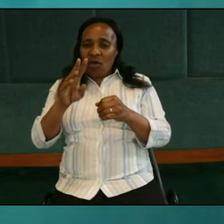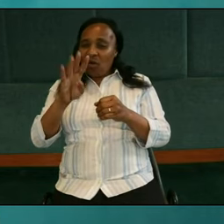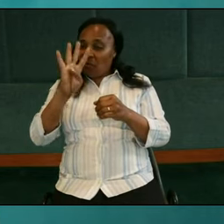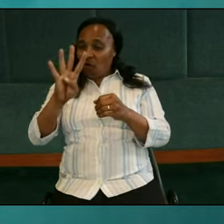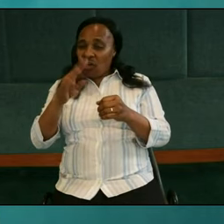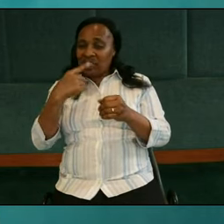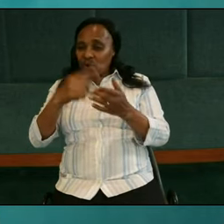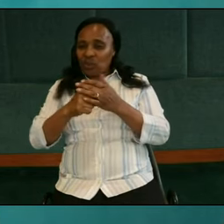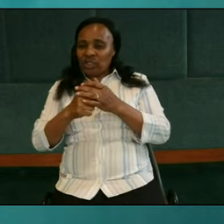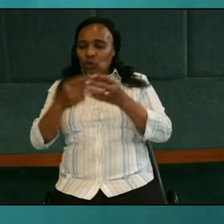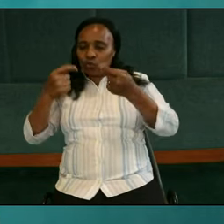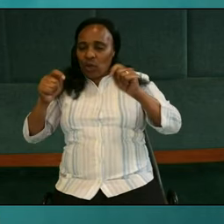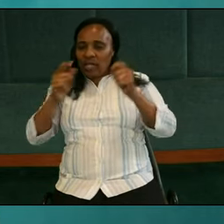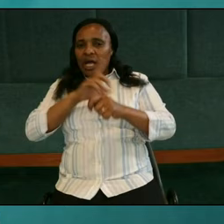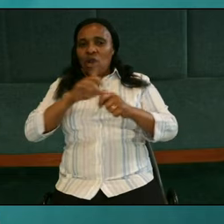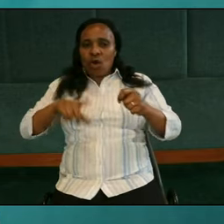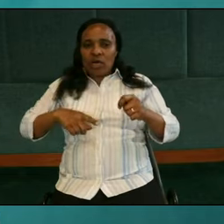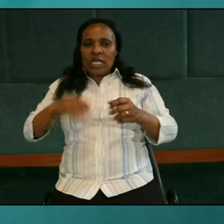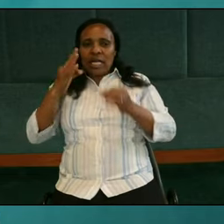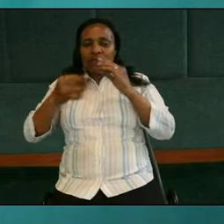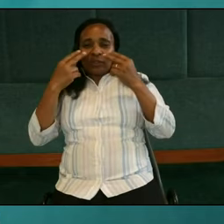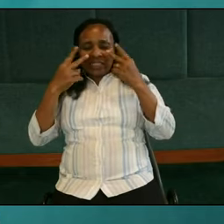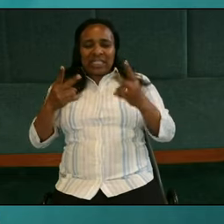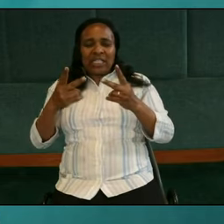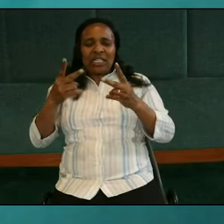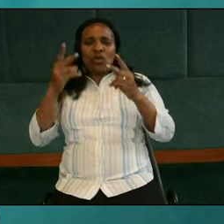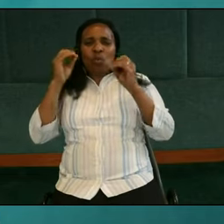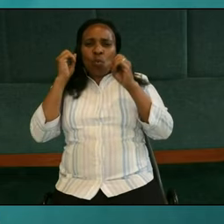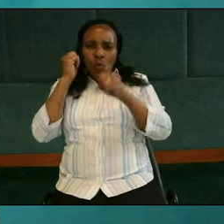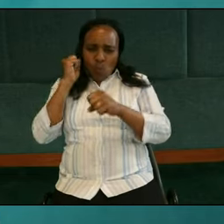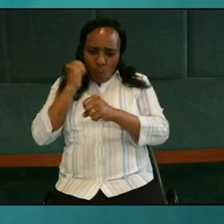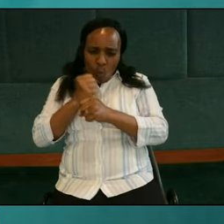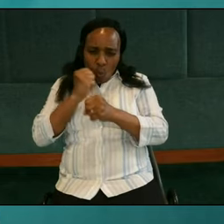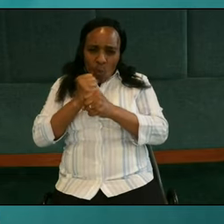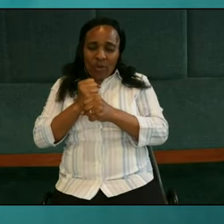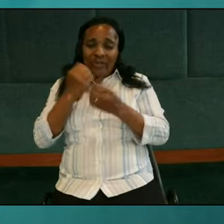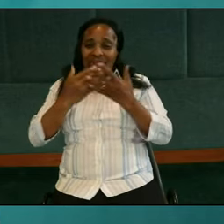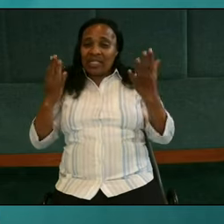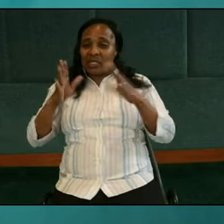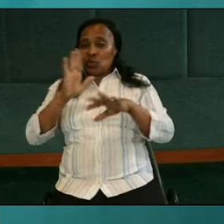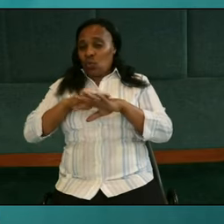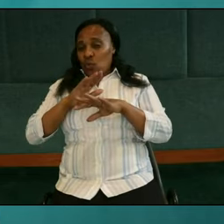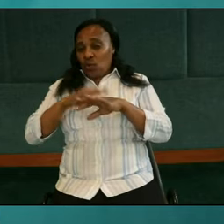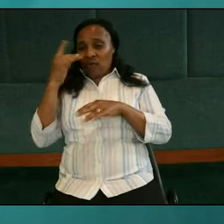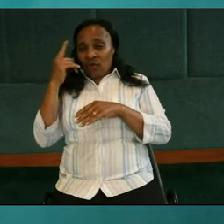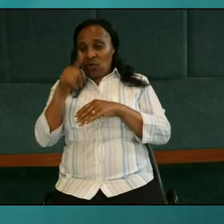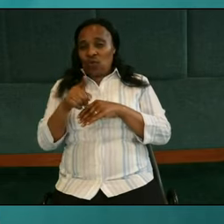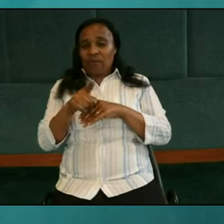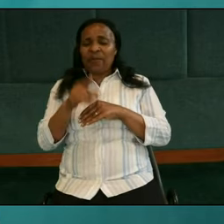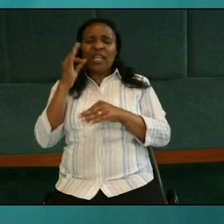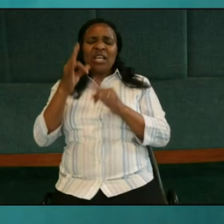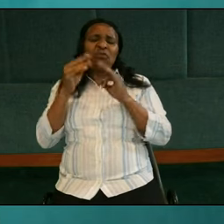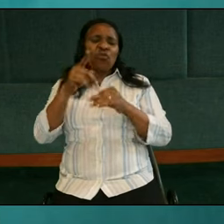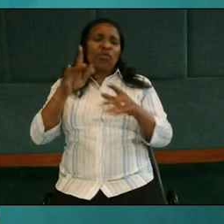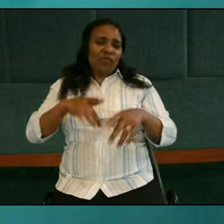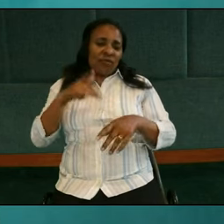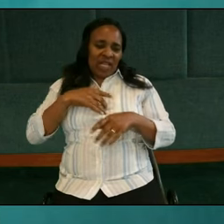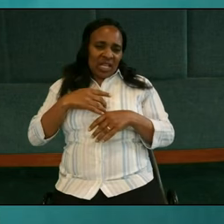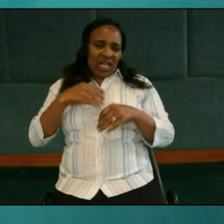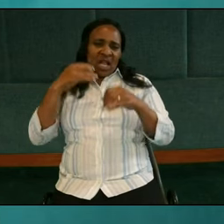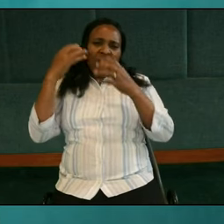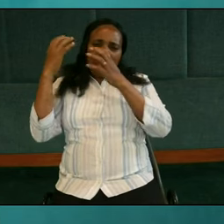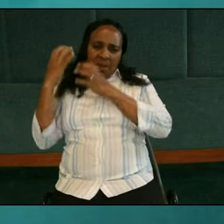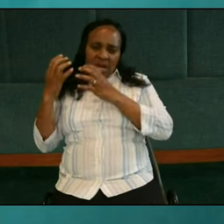Lord and see if he will not do unto you what he has said he'd do to you. Yeah. So if you feel overwhelmed